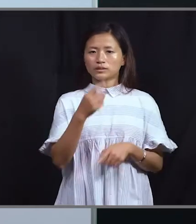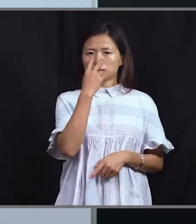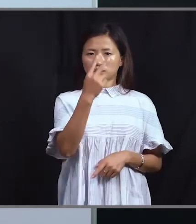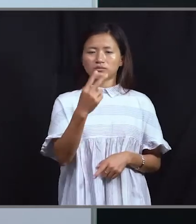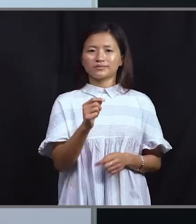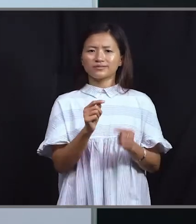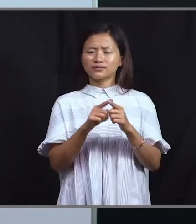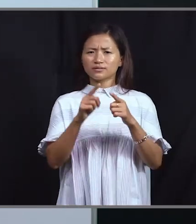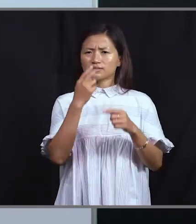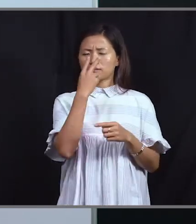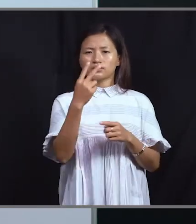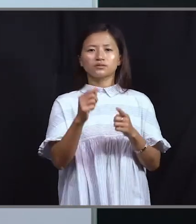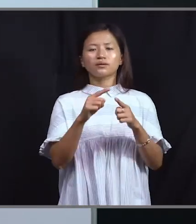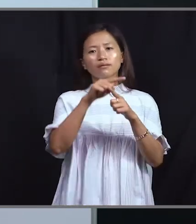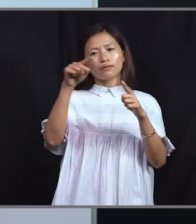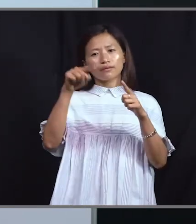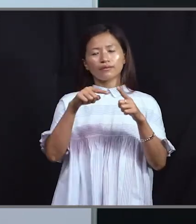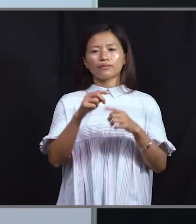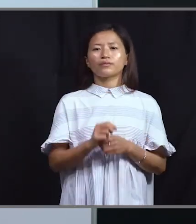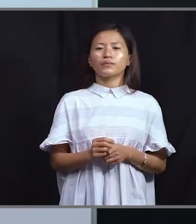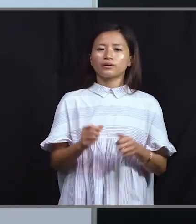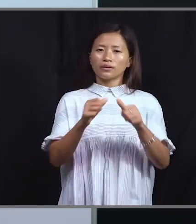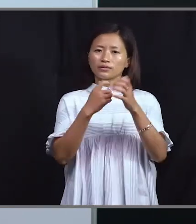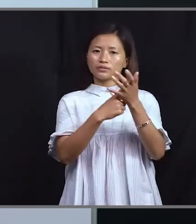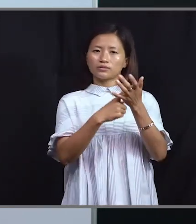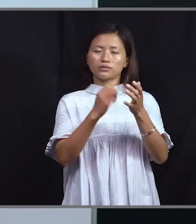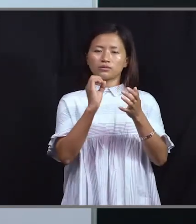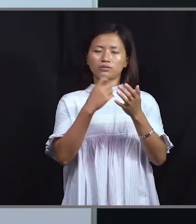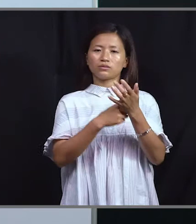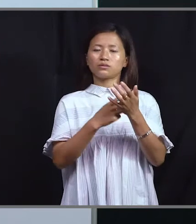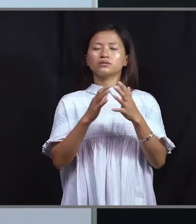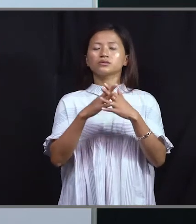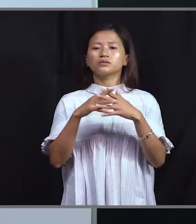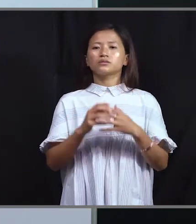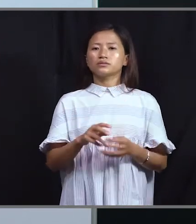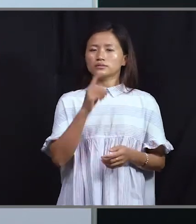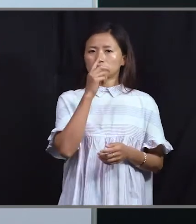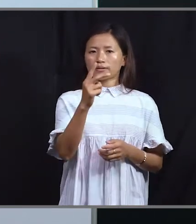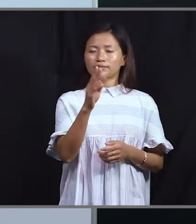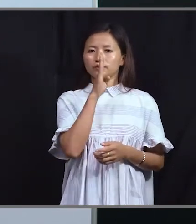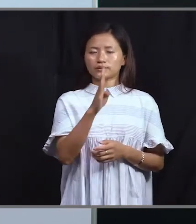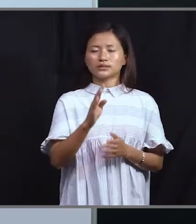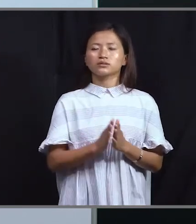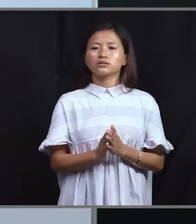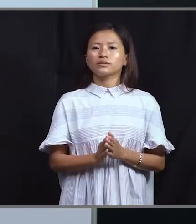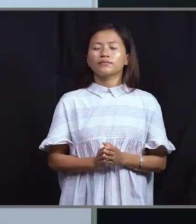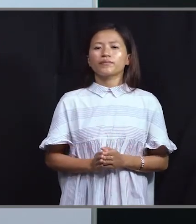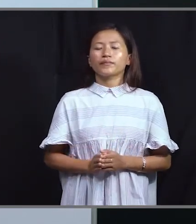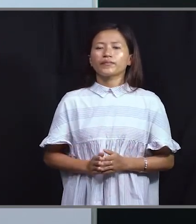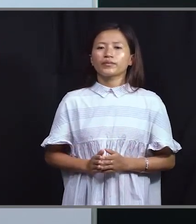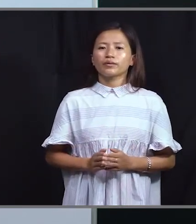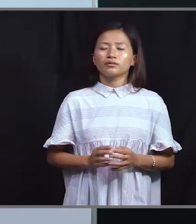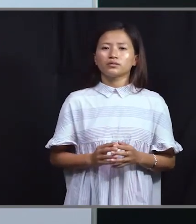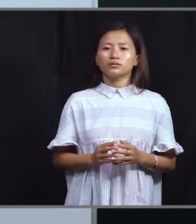arrow mark, isn't it? Planning, then the arrow mark is directed towards organizing, and it is directed towards staffing, it is directed toward directing